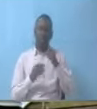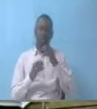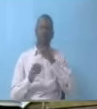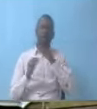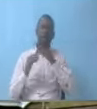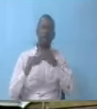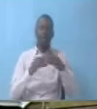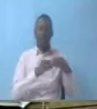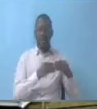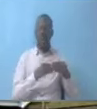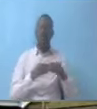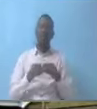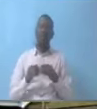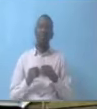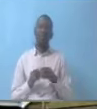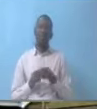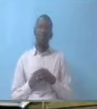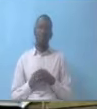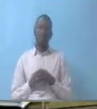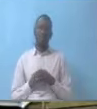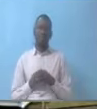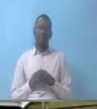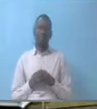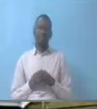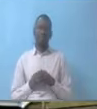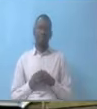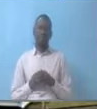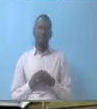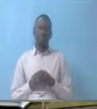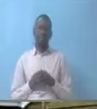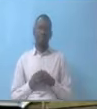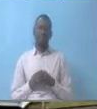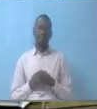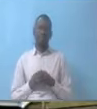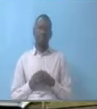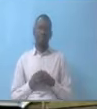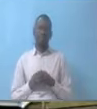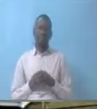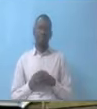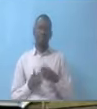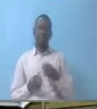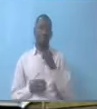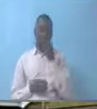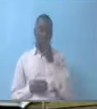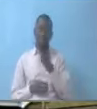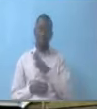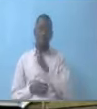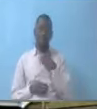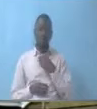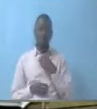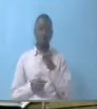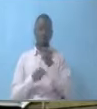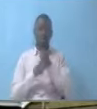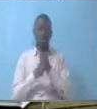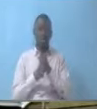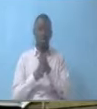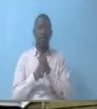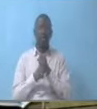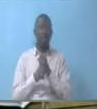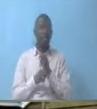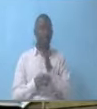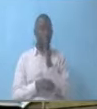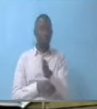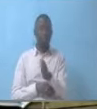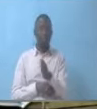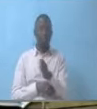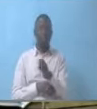is one thing. I'm not. Uh-huh. I say, uh-huh. I'm not justifying it. Okay, but I'm trying to point that